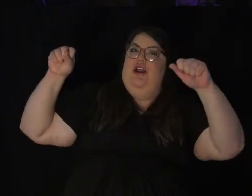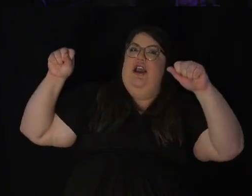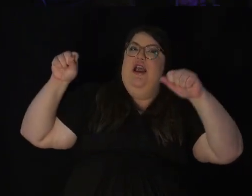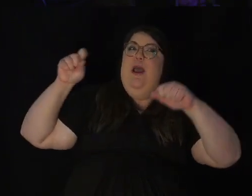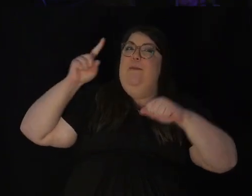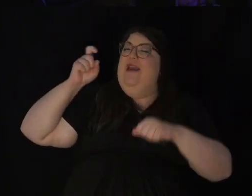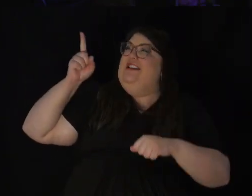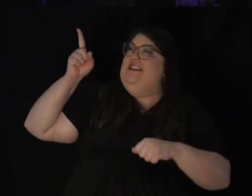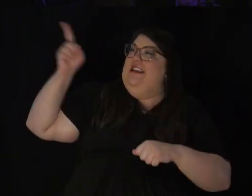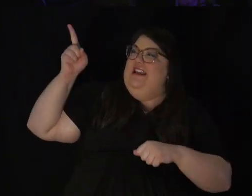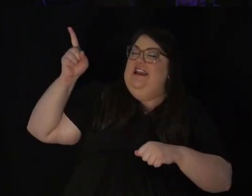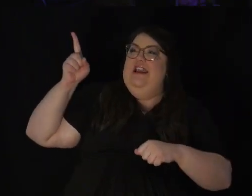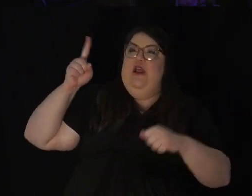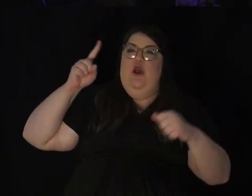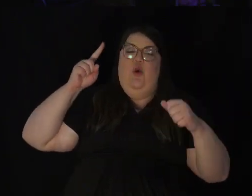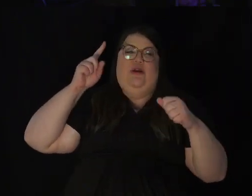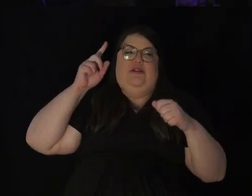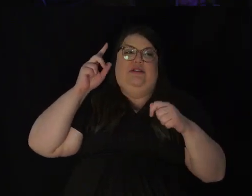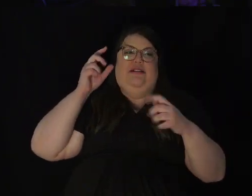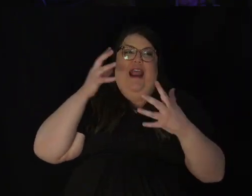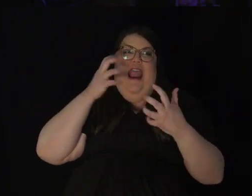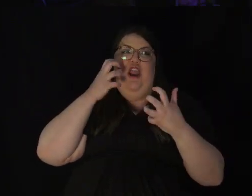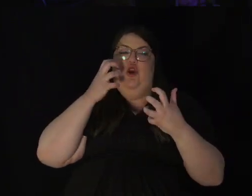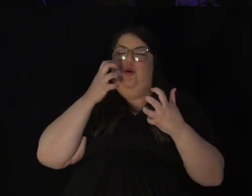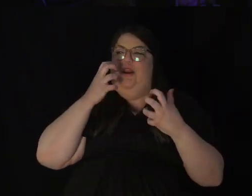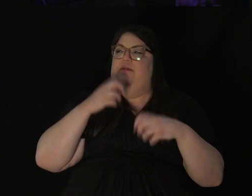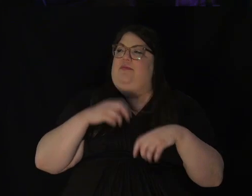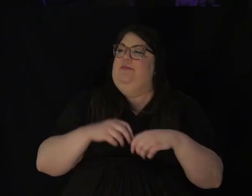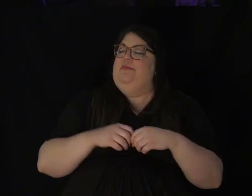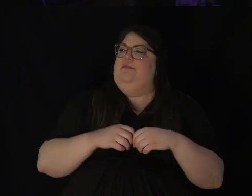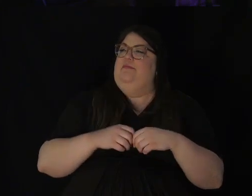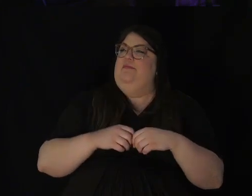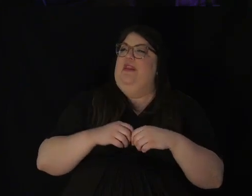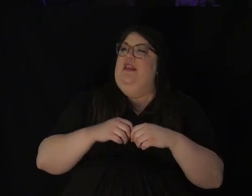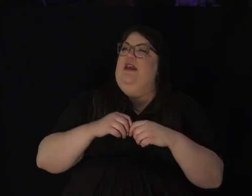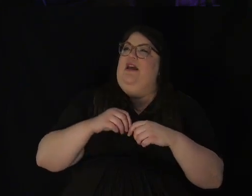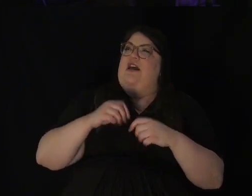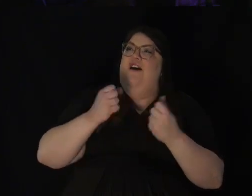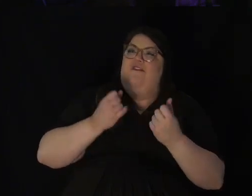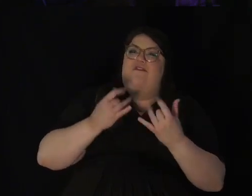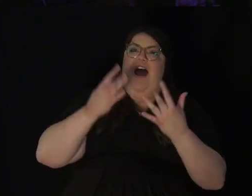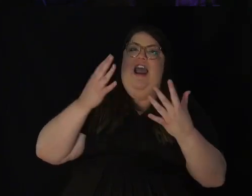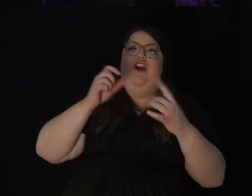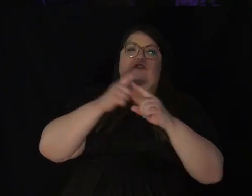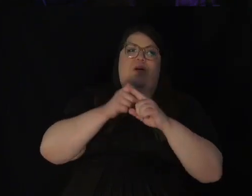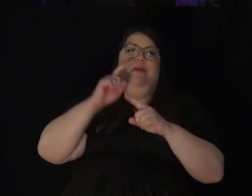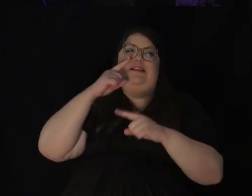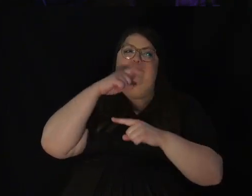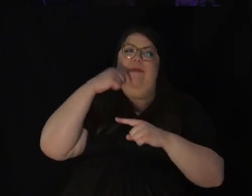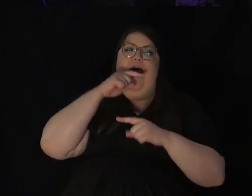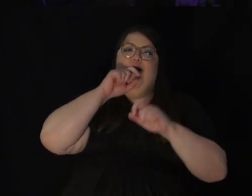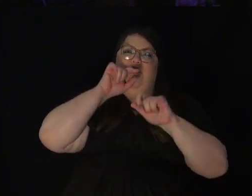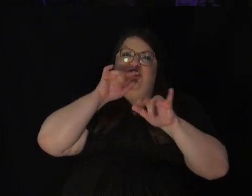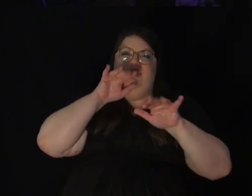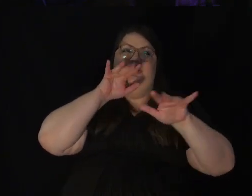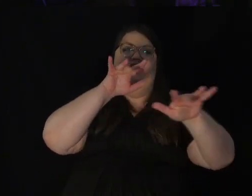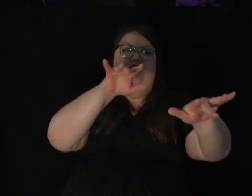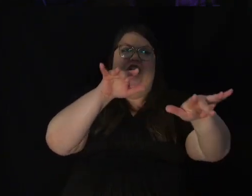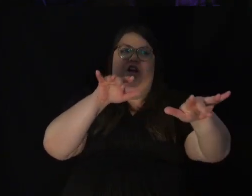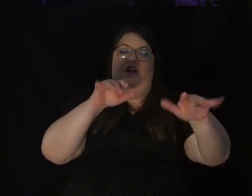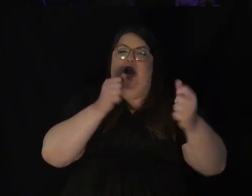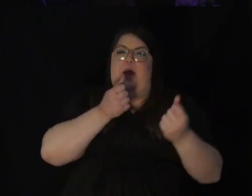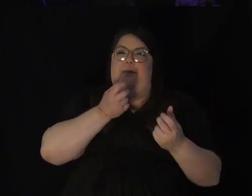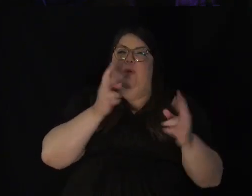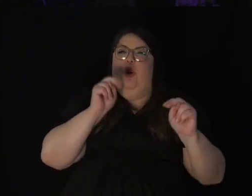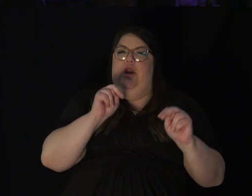angry. Smoke rose from his nostrils. Consuming fire came from his mouth. Burning coals blazed out of